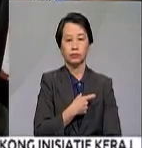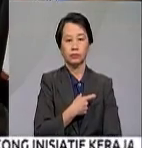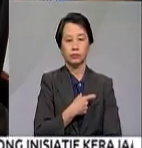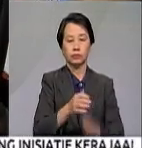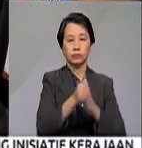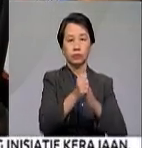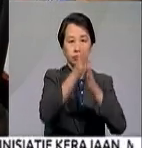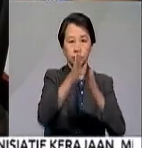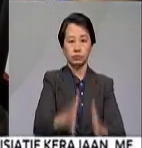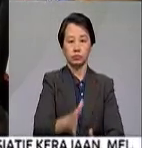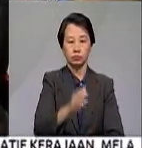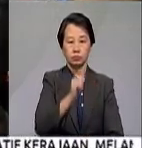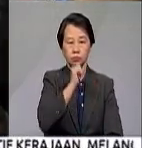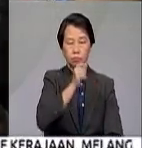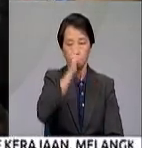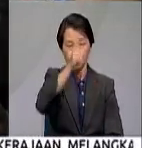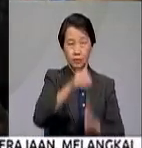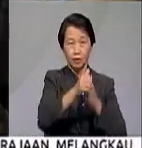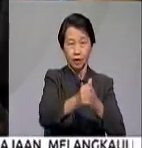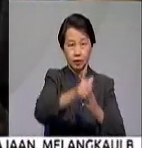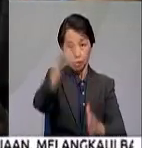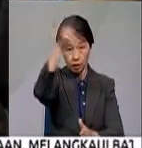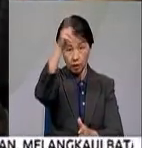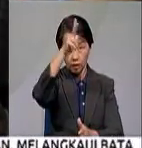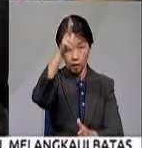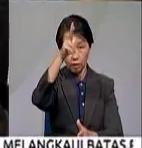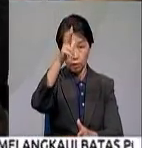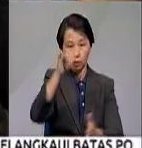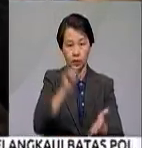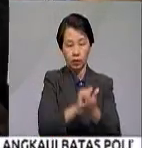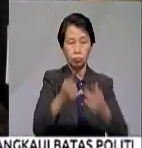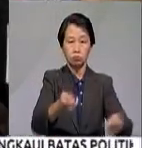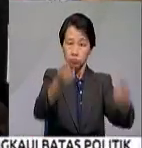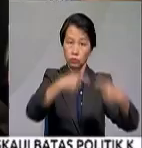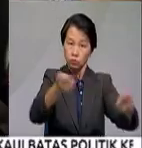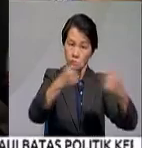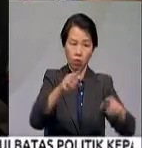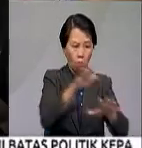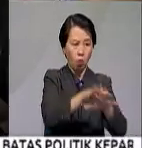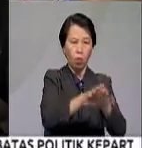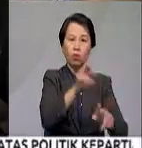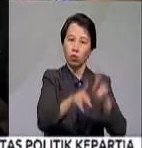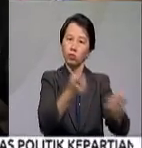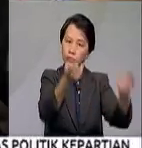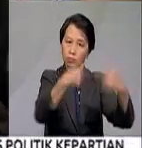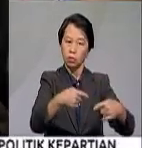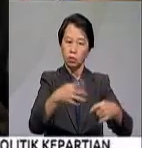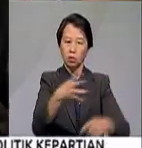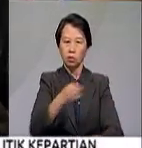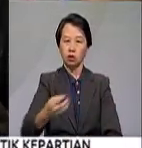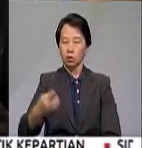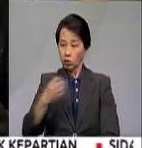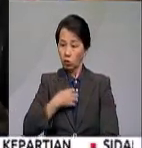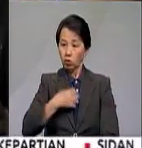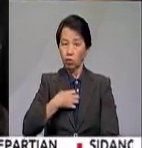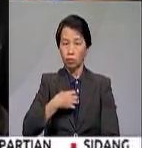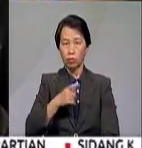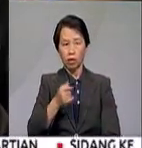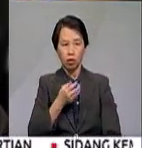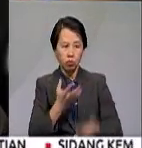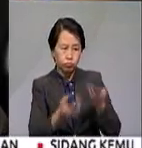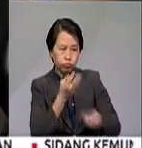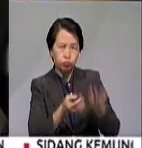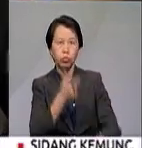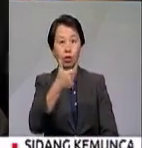leaders were not heads of government. The attendance was very good. The comments was also very good.